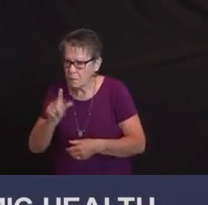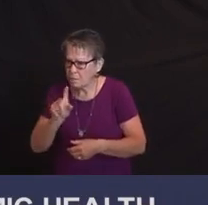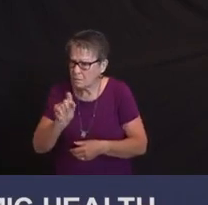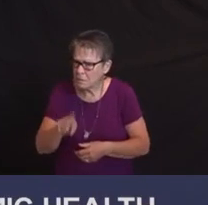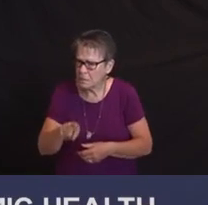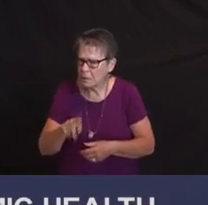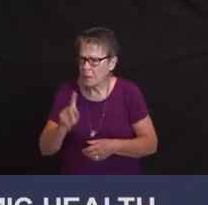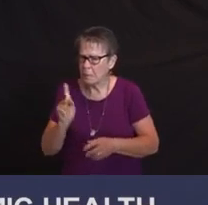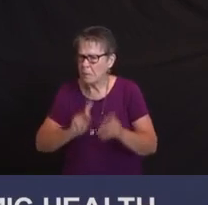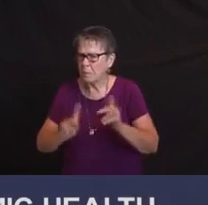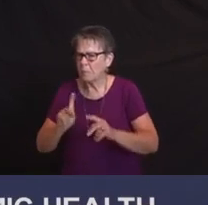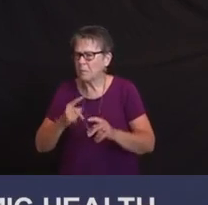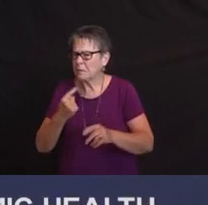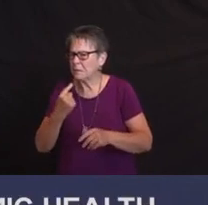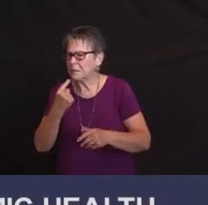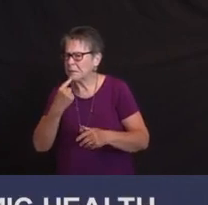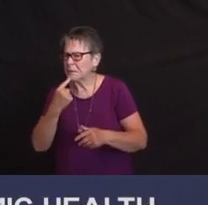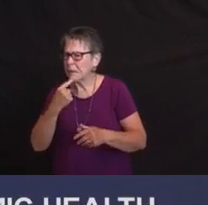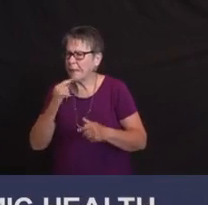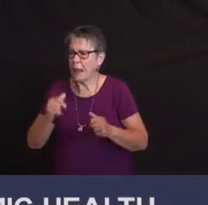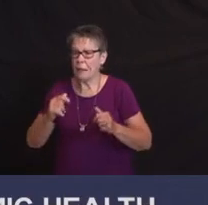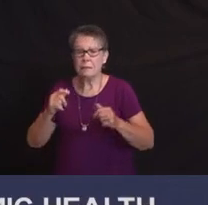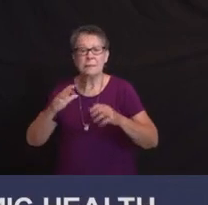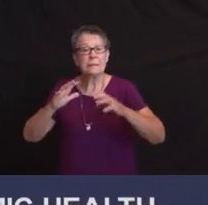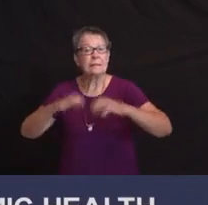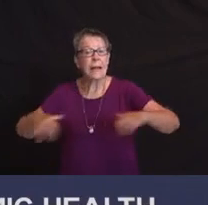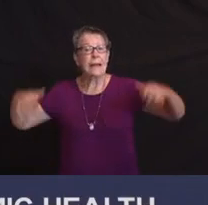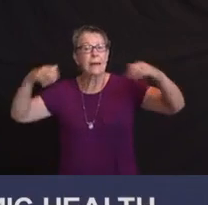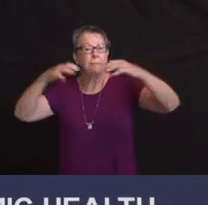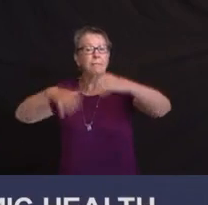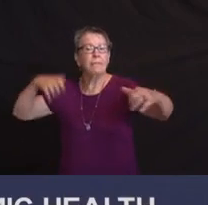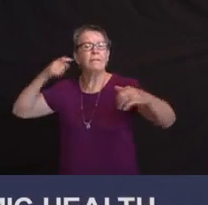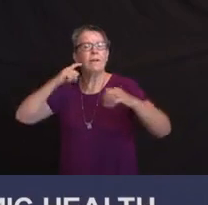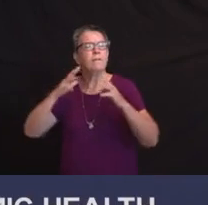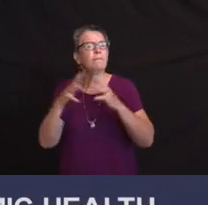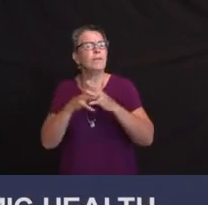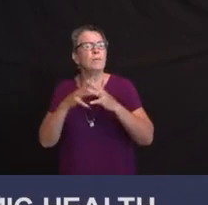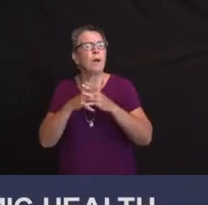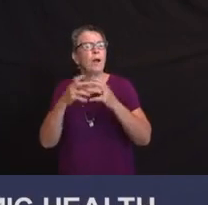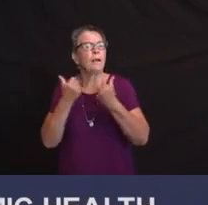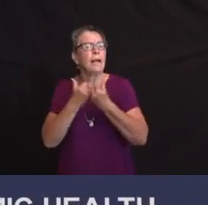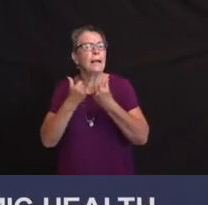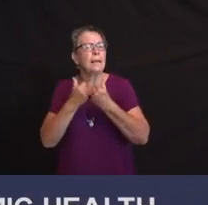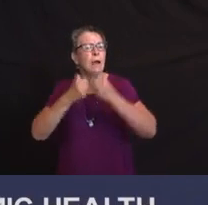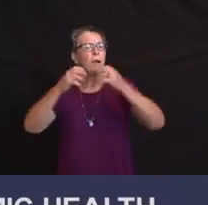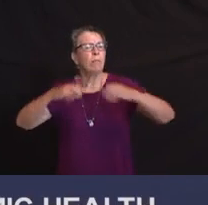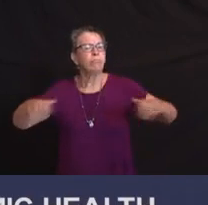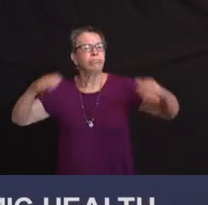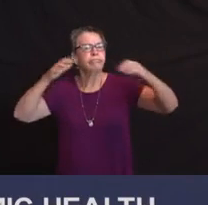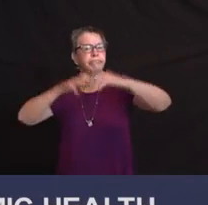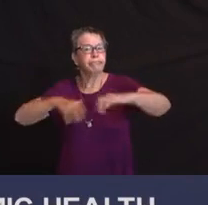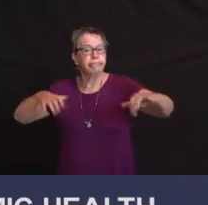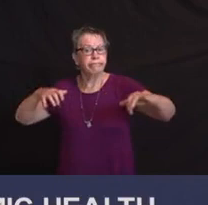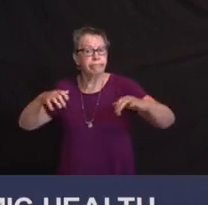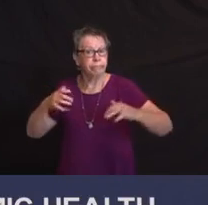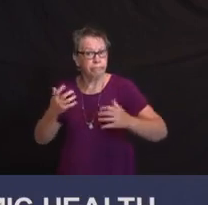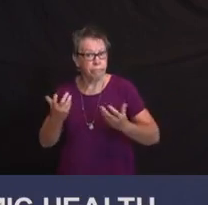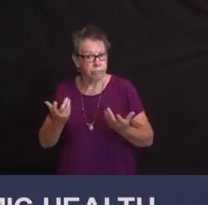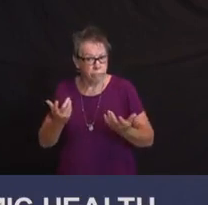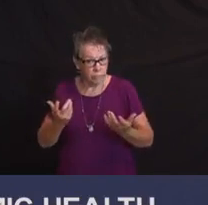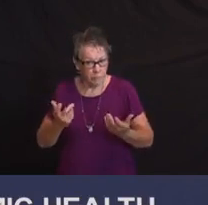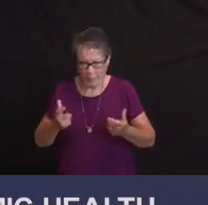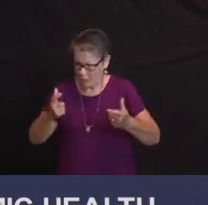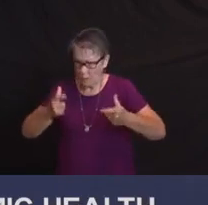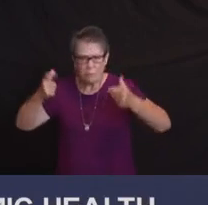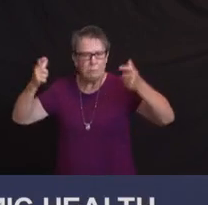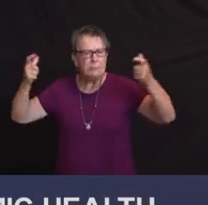Yep. You have at PNC, you have 7,500 people. It is, quote unquote, outside the seating